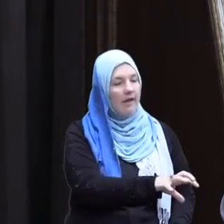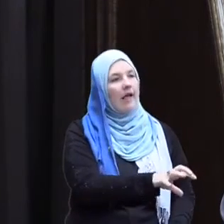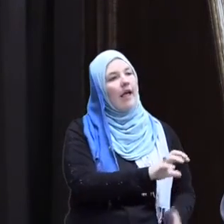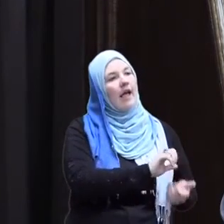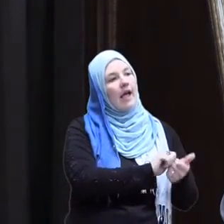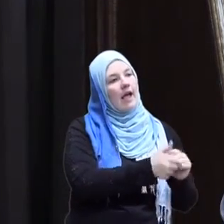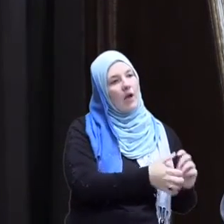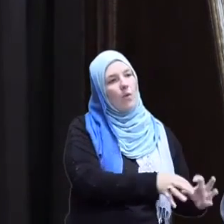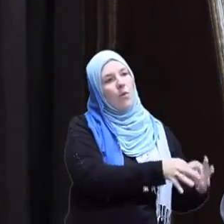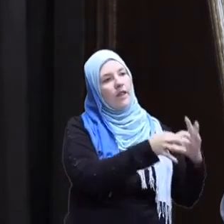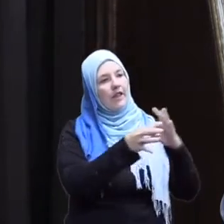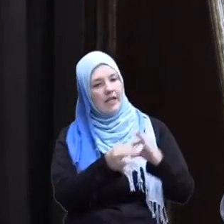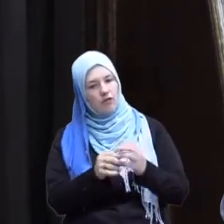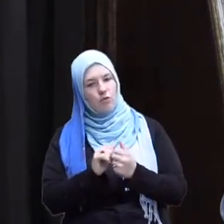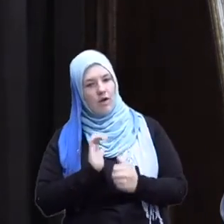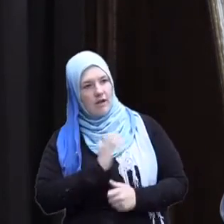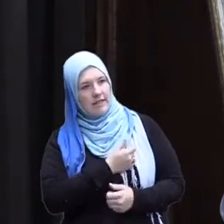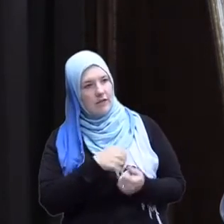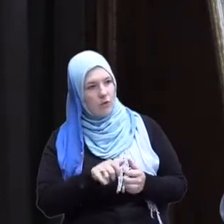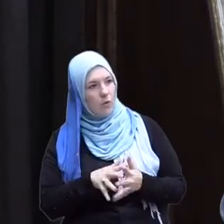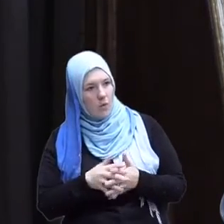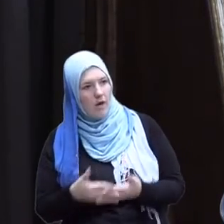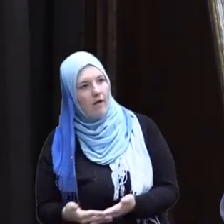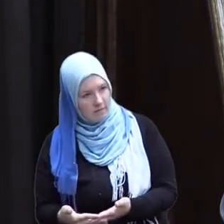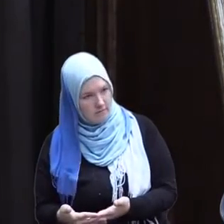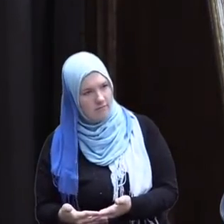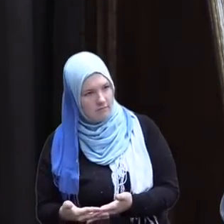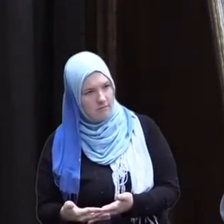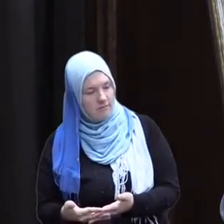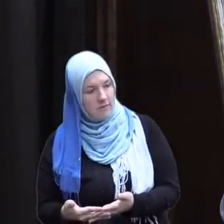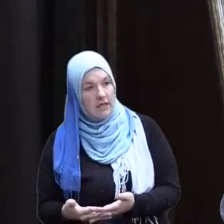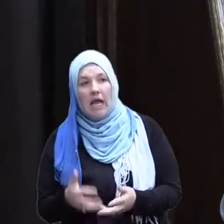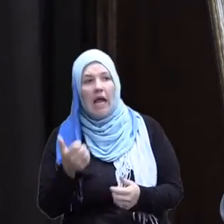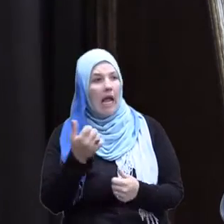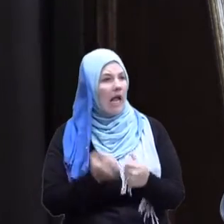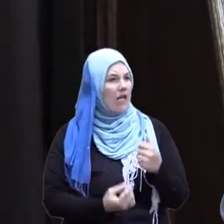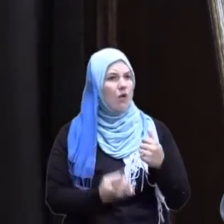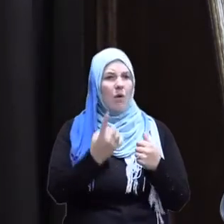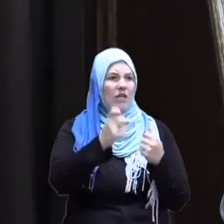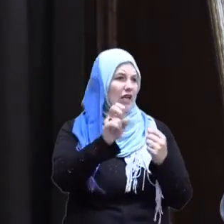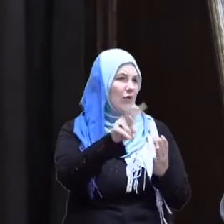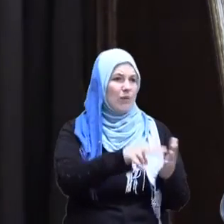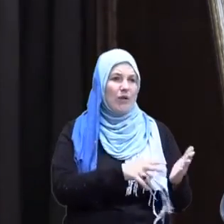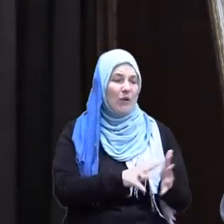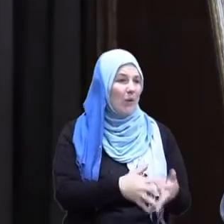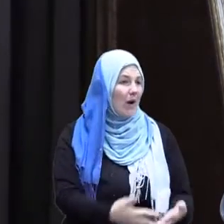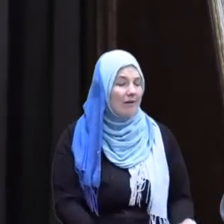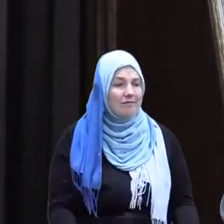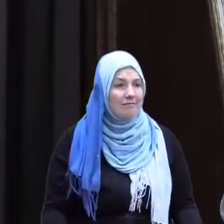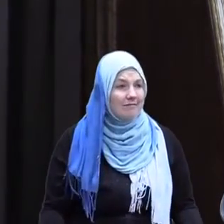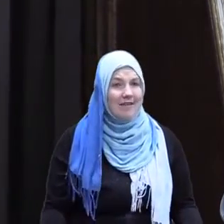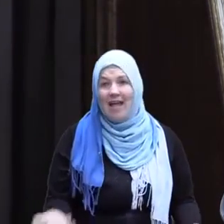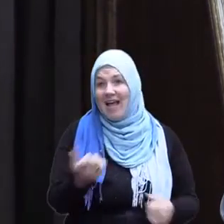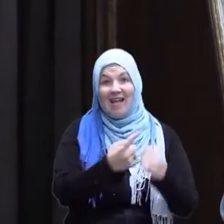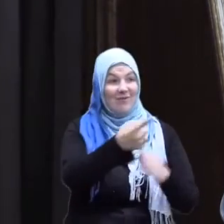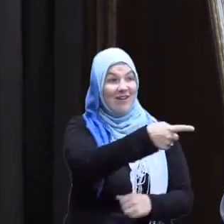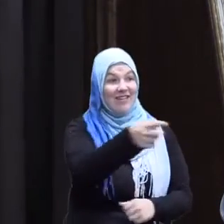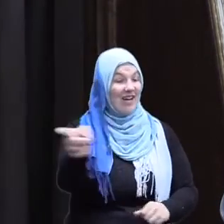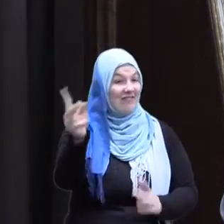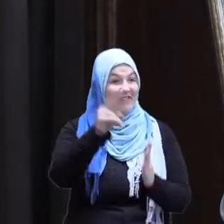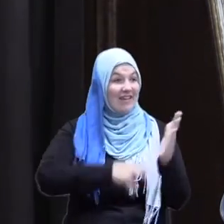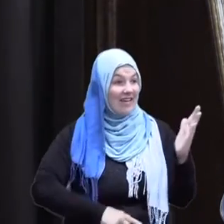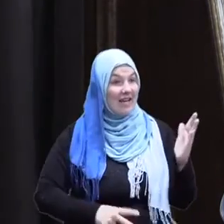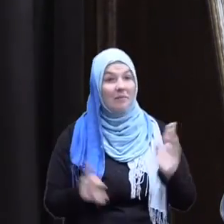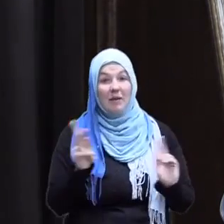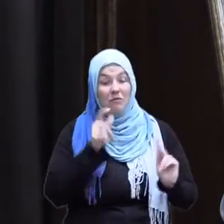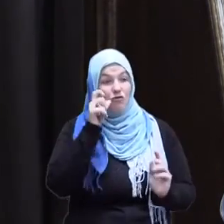related to us in the Quran. It's an open book. Anybody could read it. Anybody could read it. And those